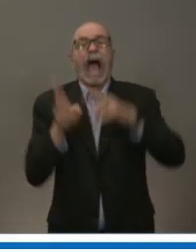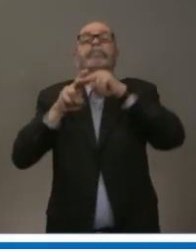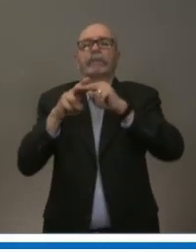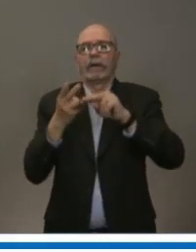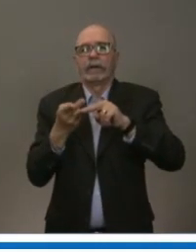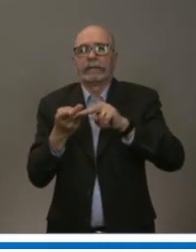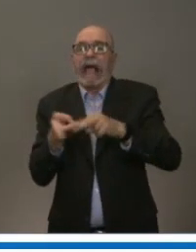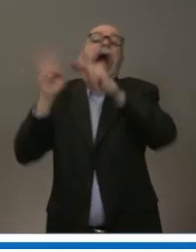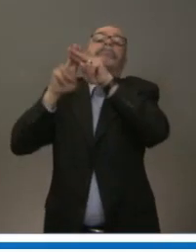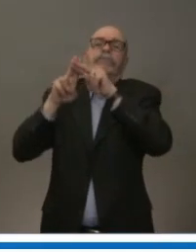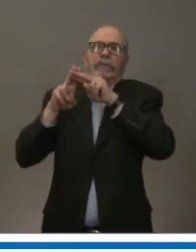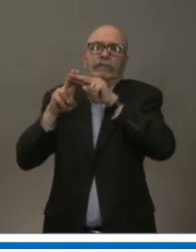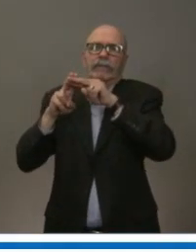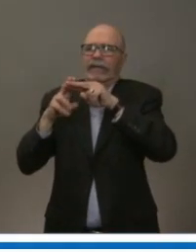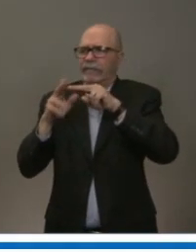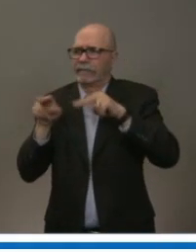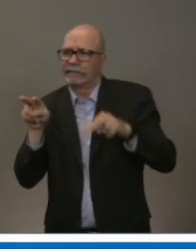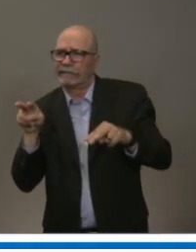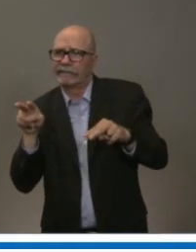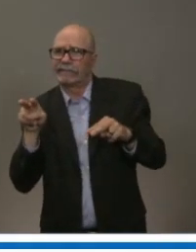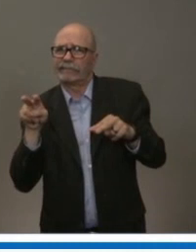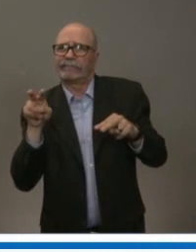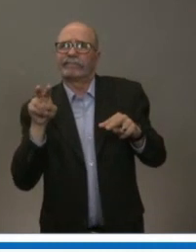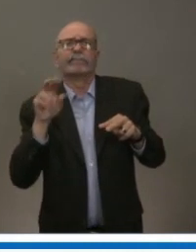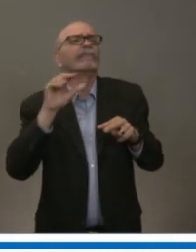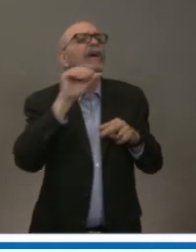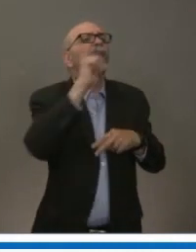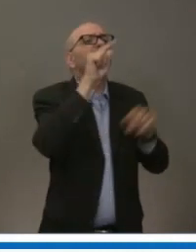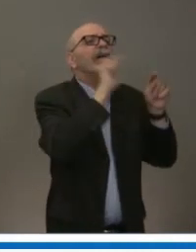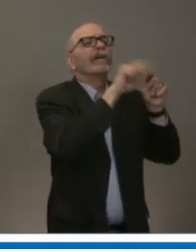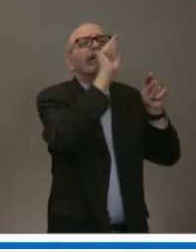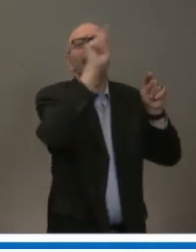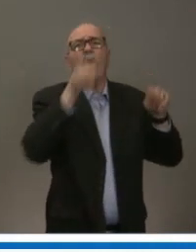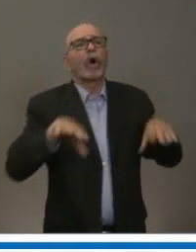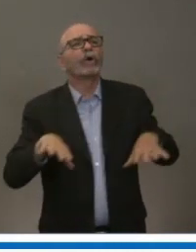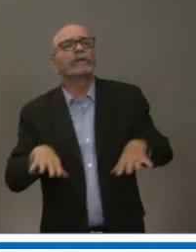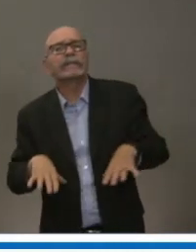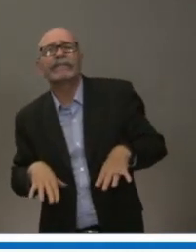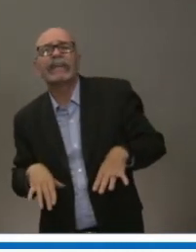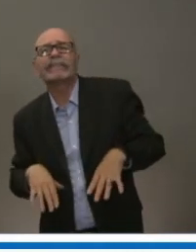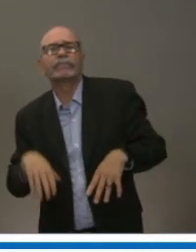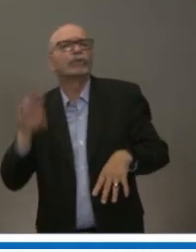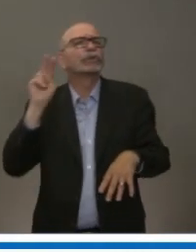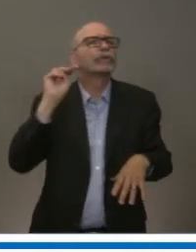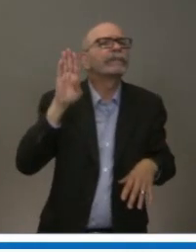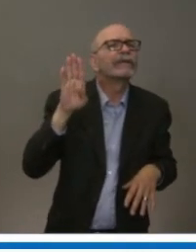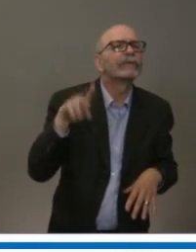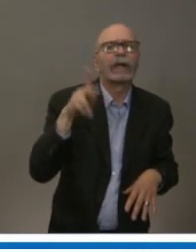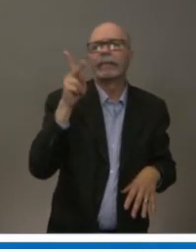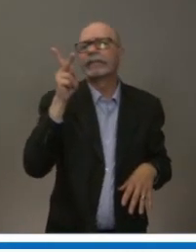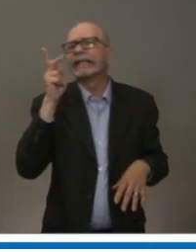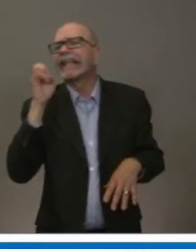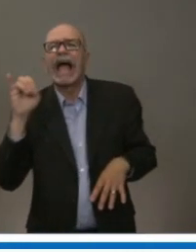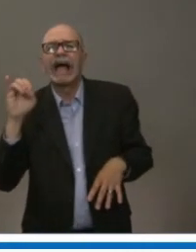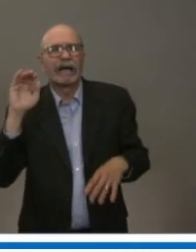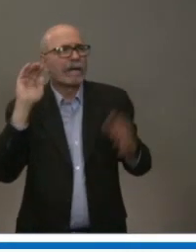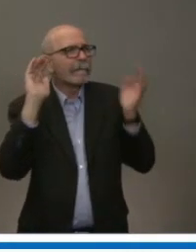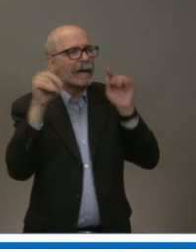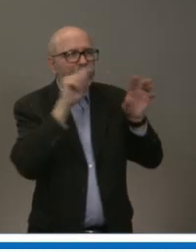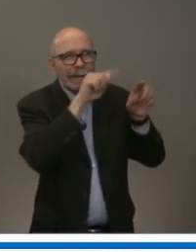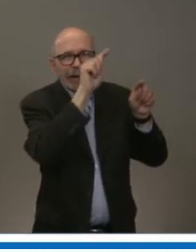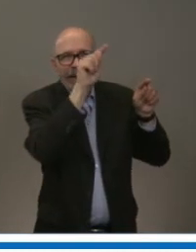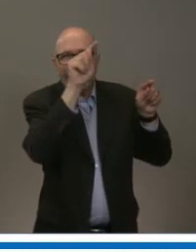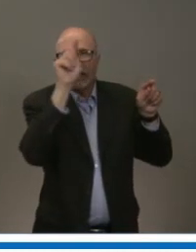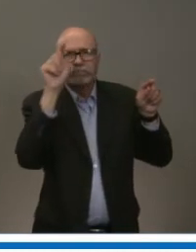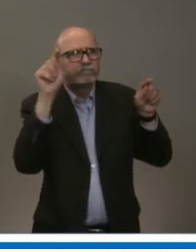to our brethren in the rest of Atlantic Canada, we're basically dwarfing their numbers. I'm wondering, what's your take on